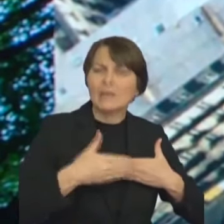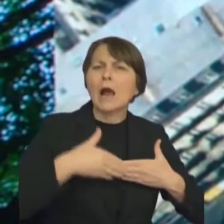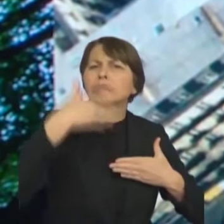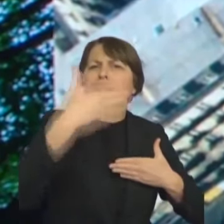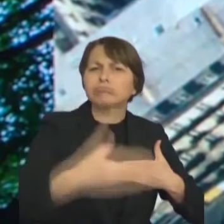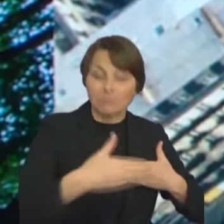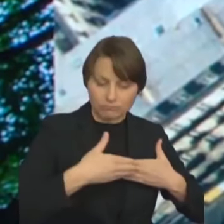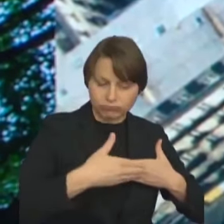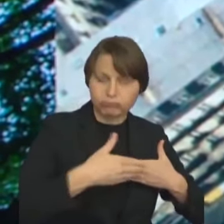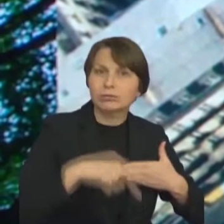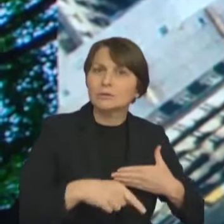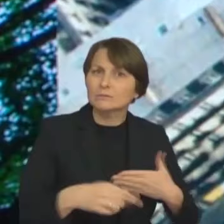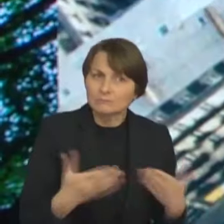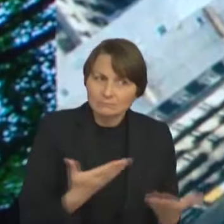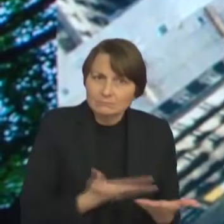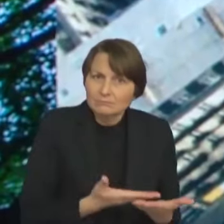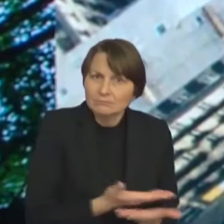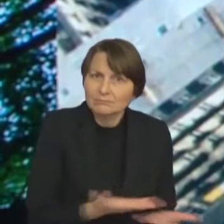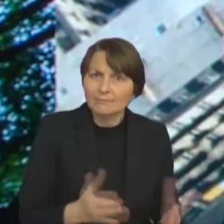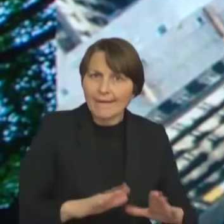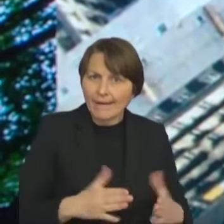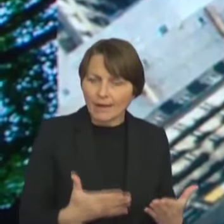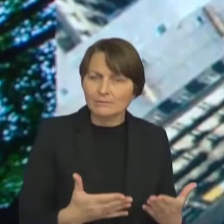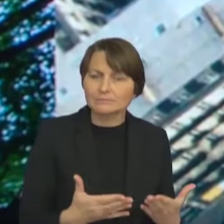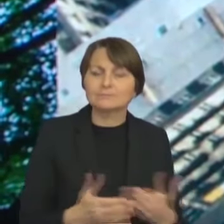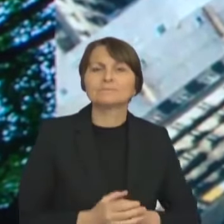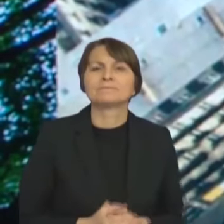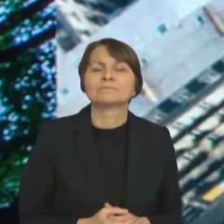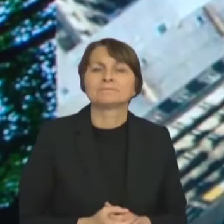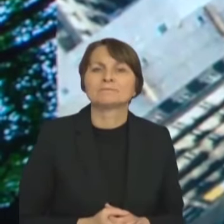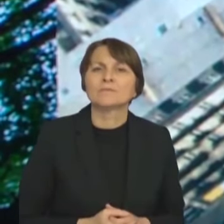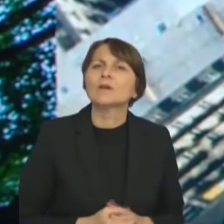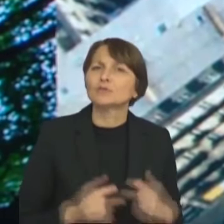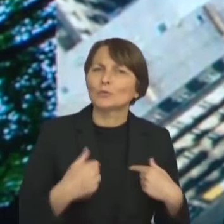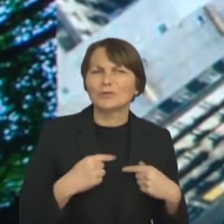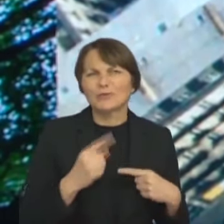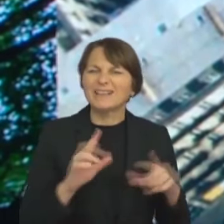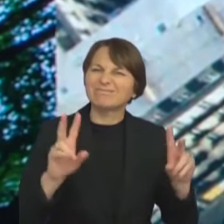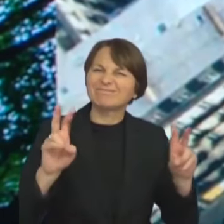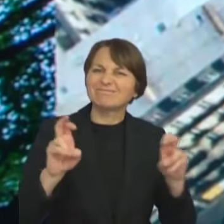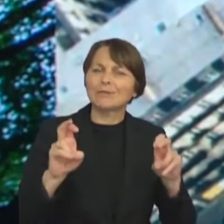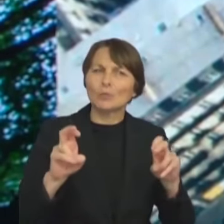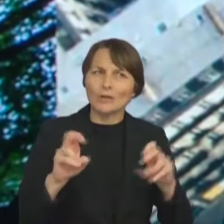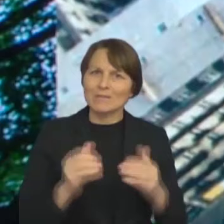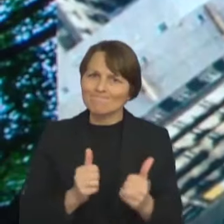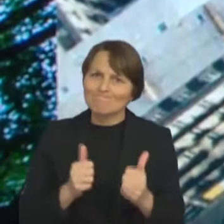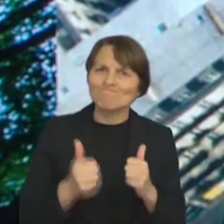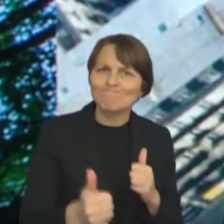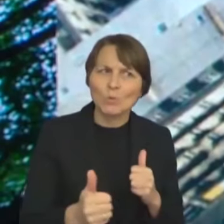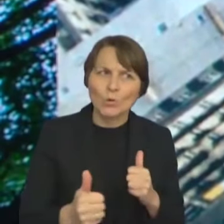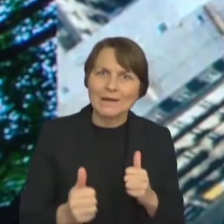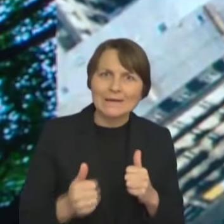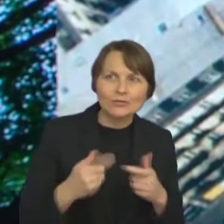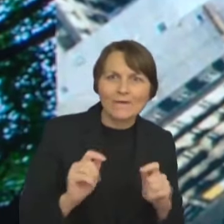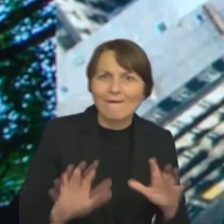to do so because we have we are actually a step ahead. We are a real pioneer in the